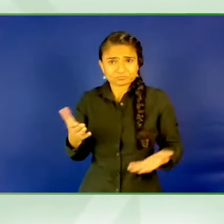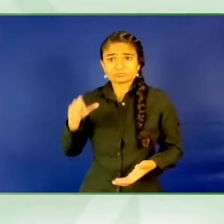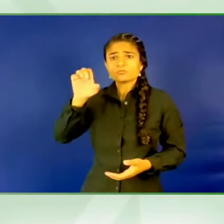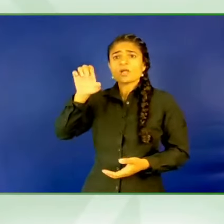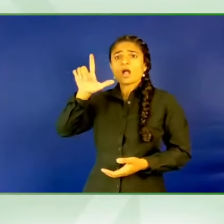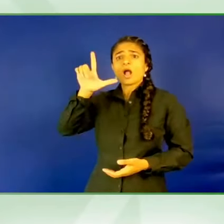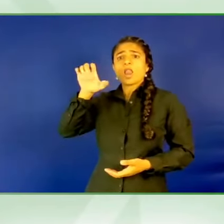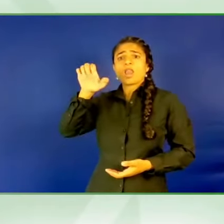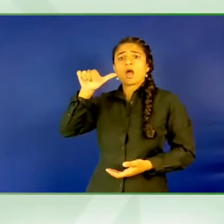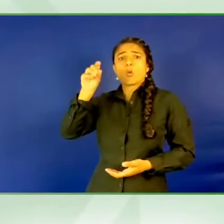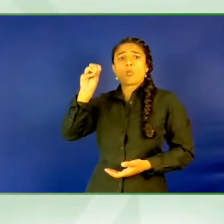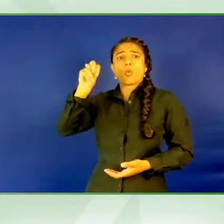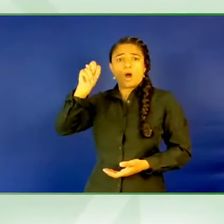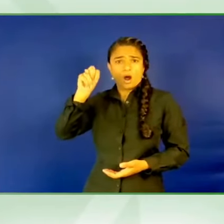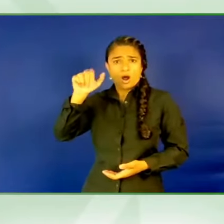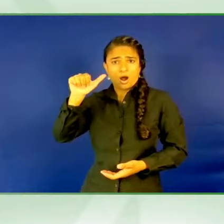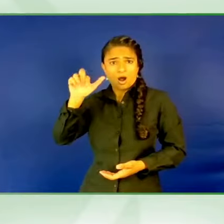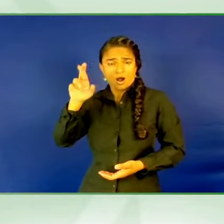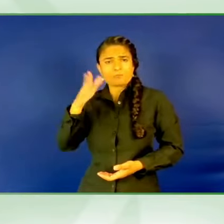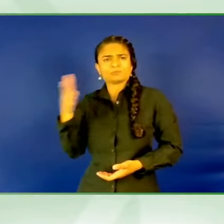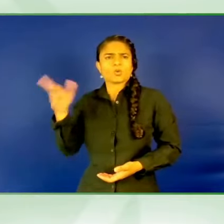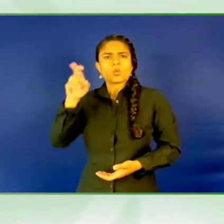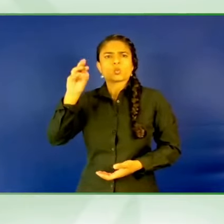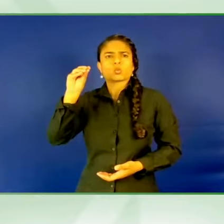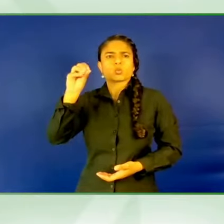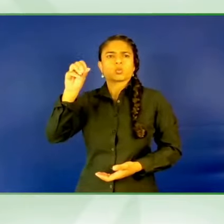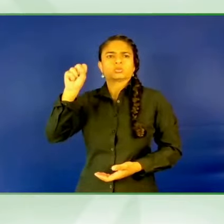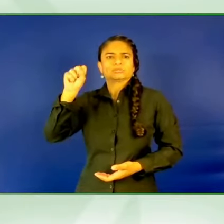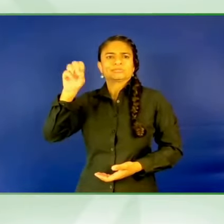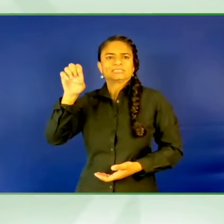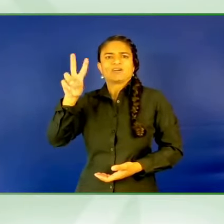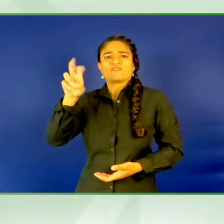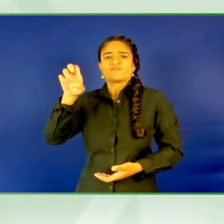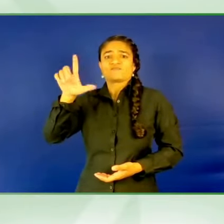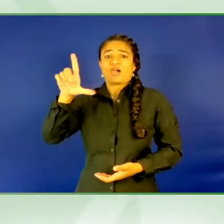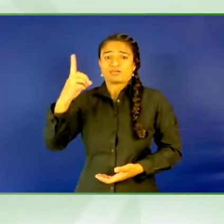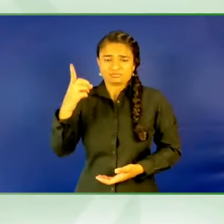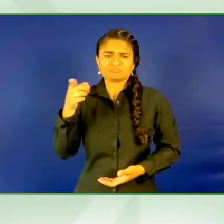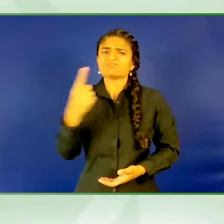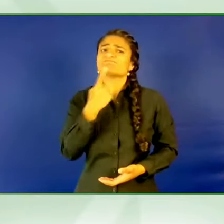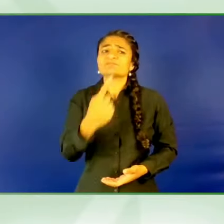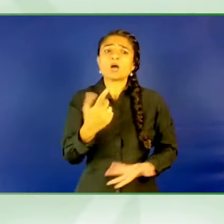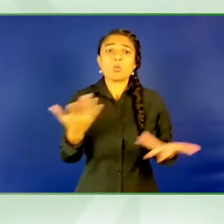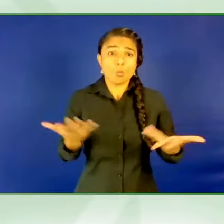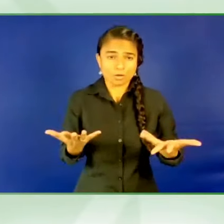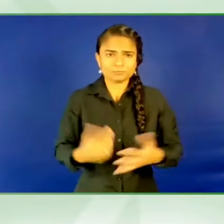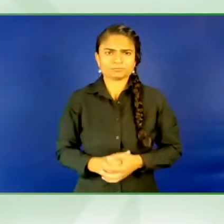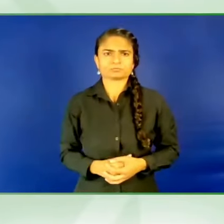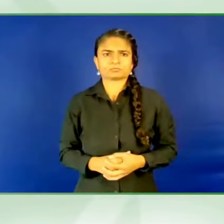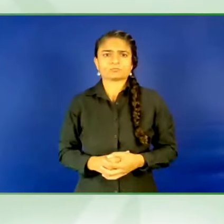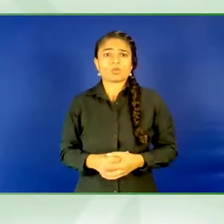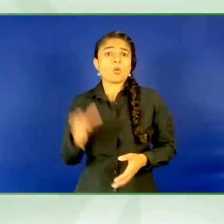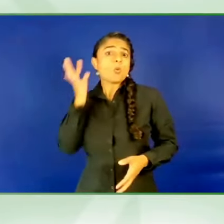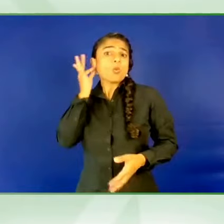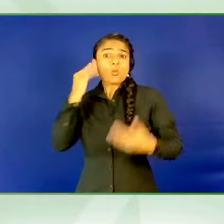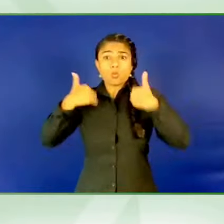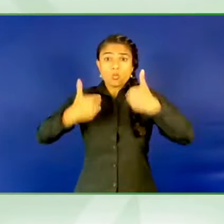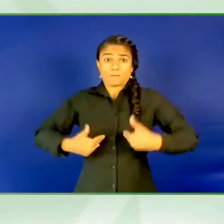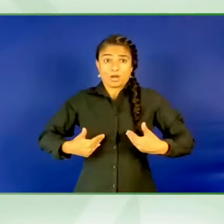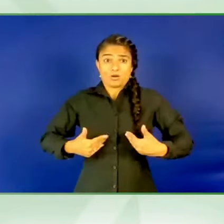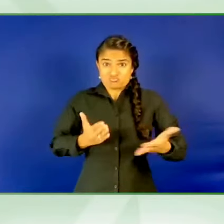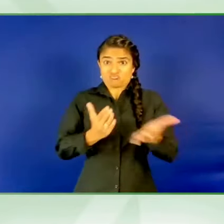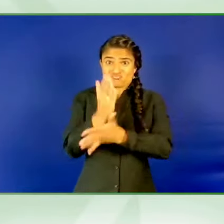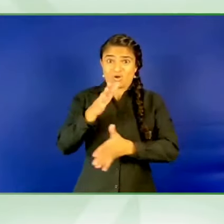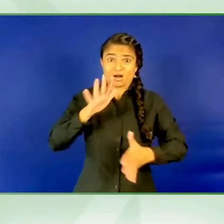convention on human rights. So I would say that start at home, start for practitioners and also for